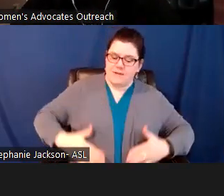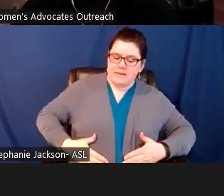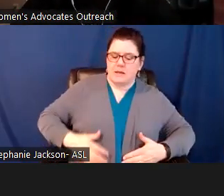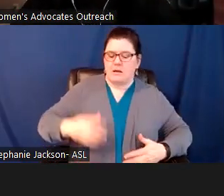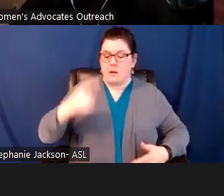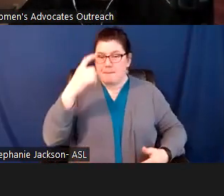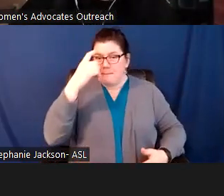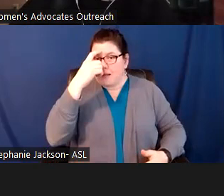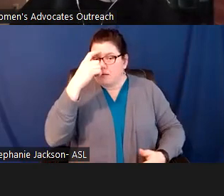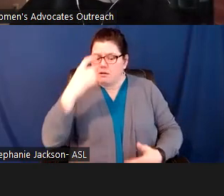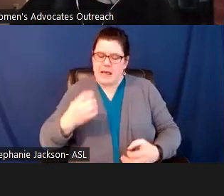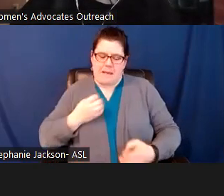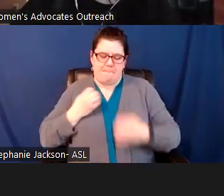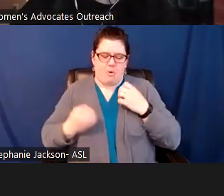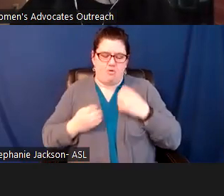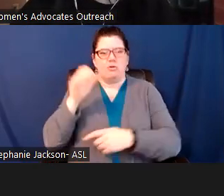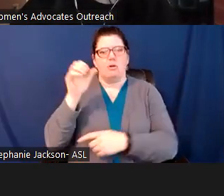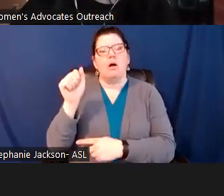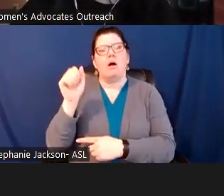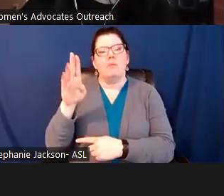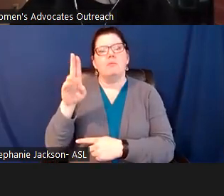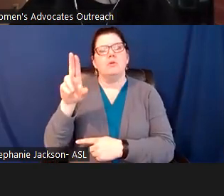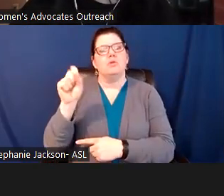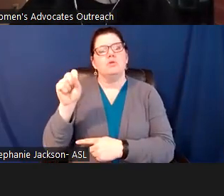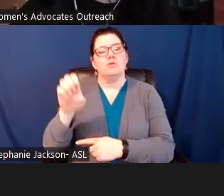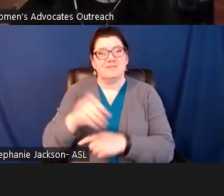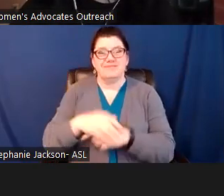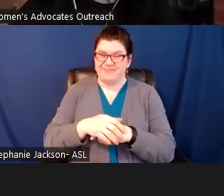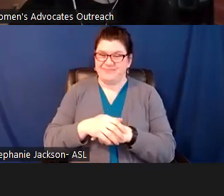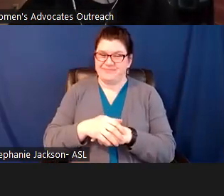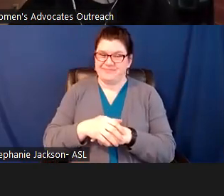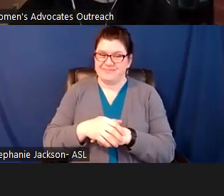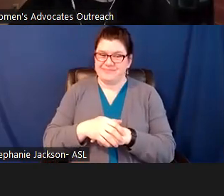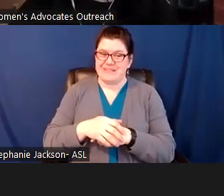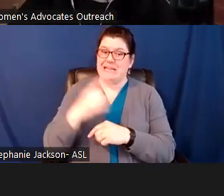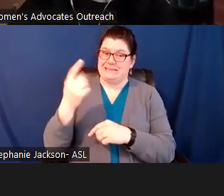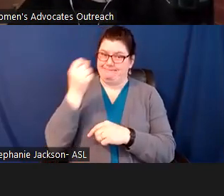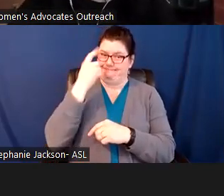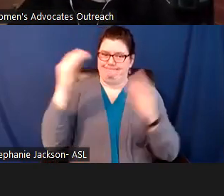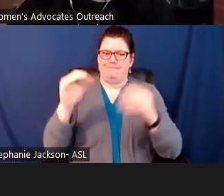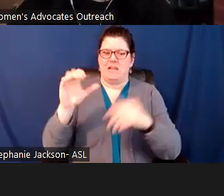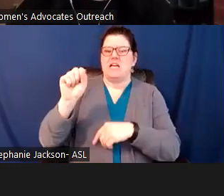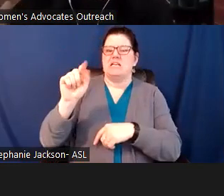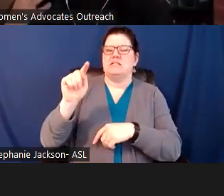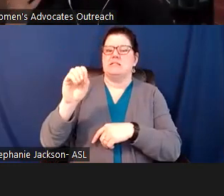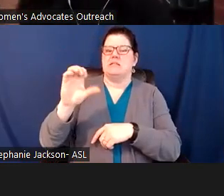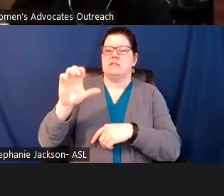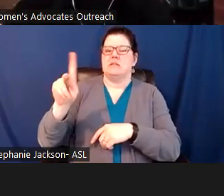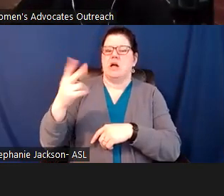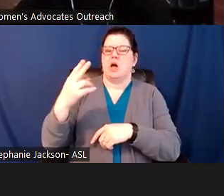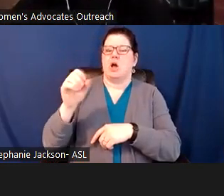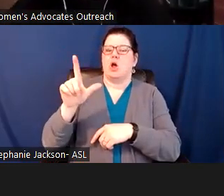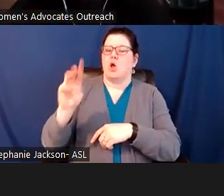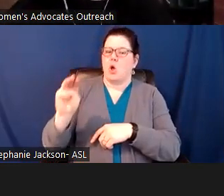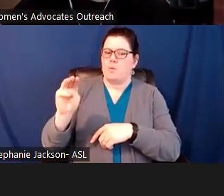and emotional abuse. And with something like Stockholm syndrome, it's not to be